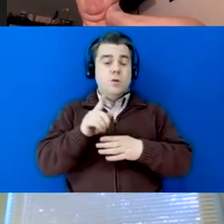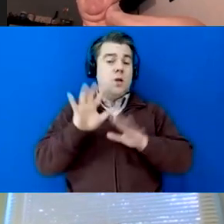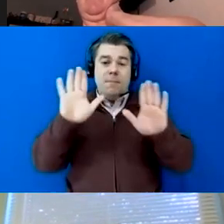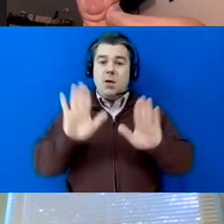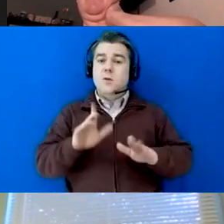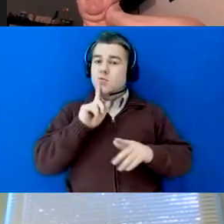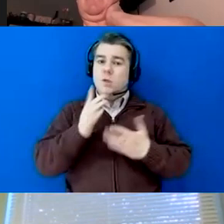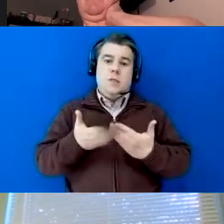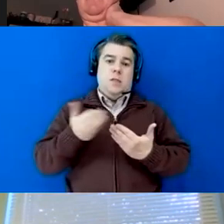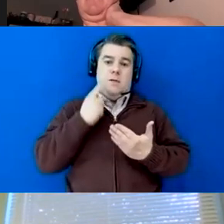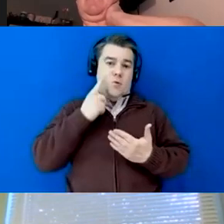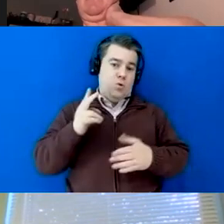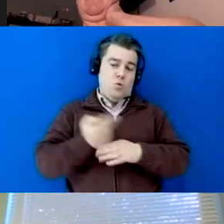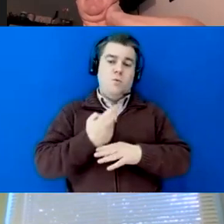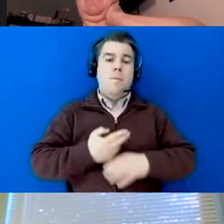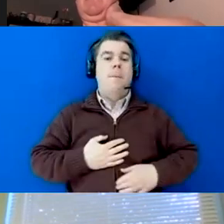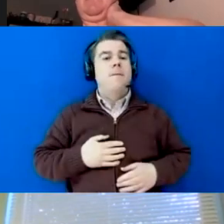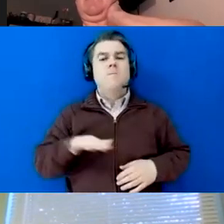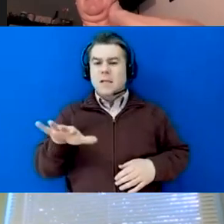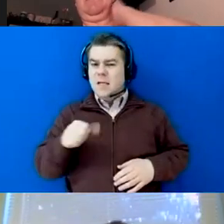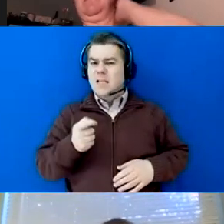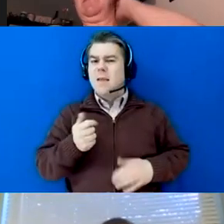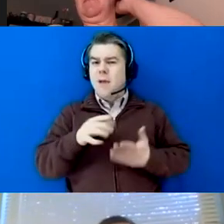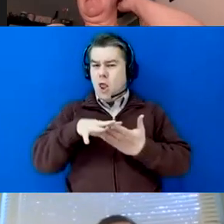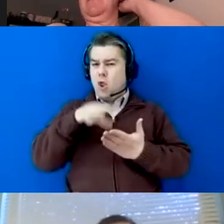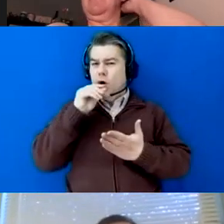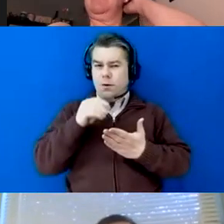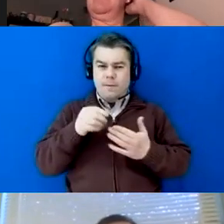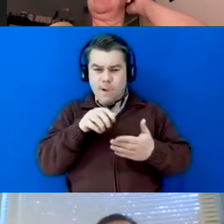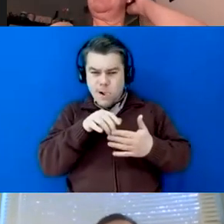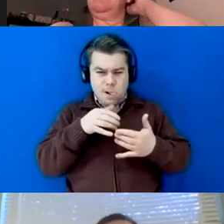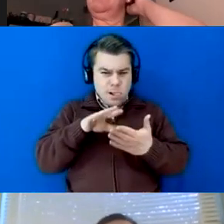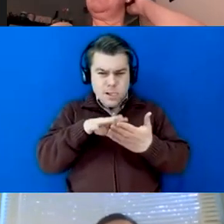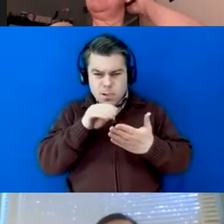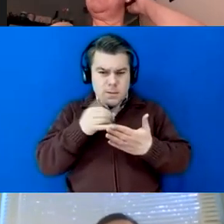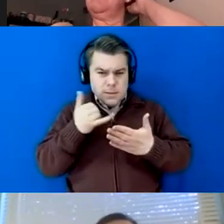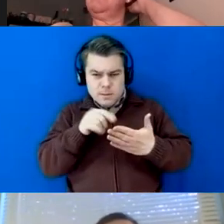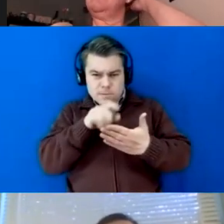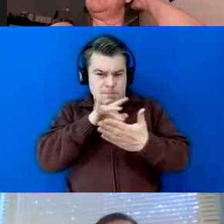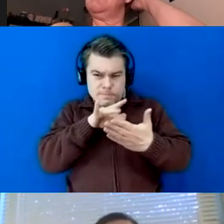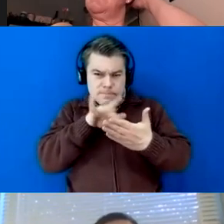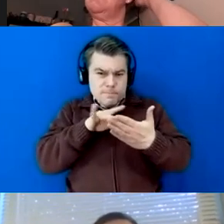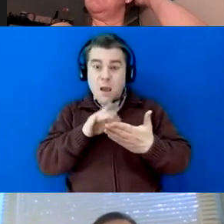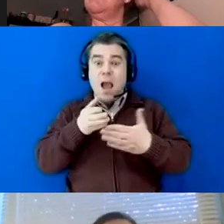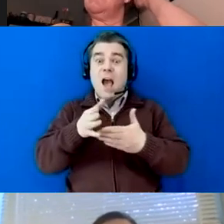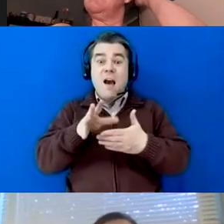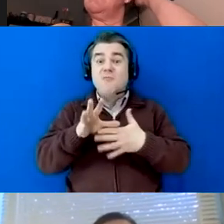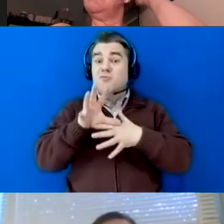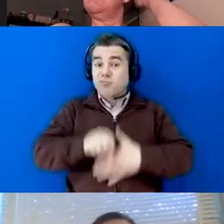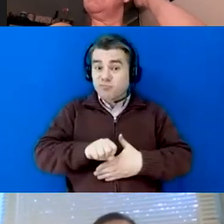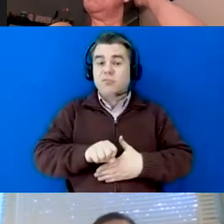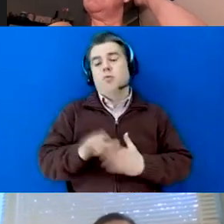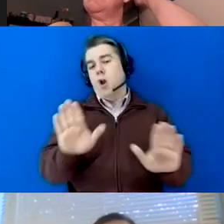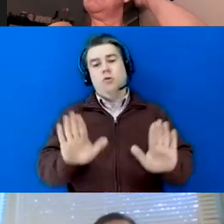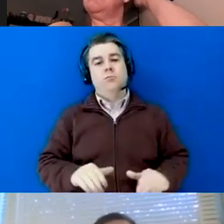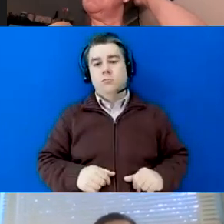to use. It just takes a little bit of learning. There's just a little bit of a learning curve, but once you guys get this, it's going to be awesome. To